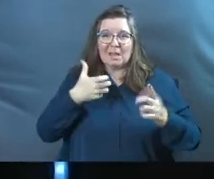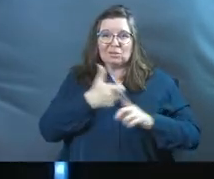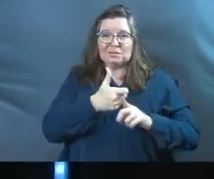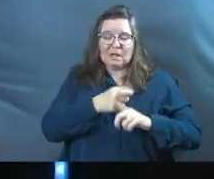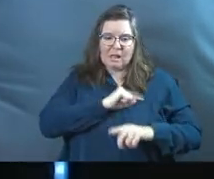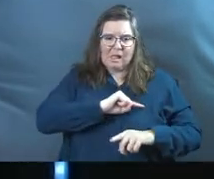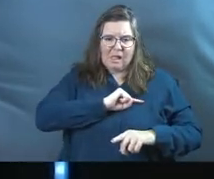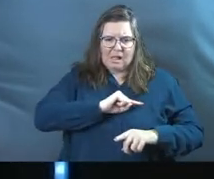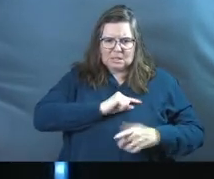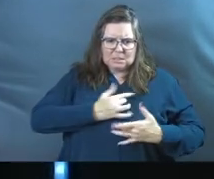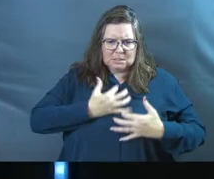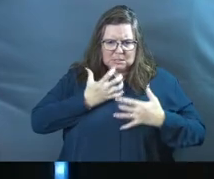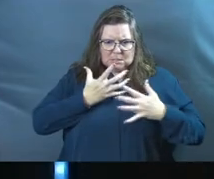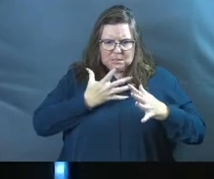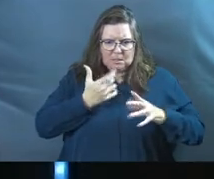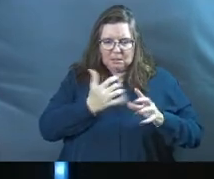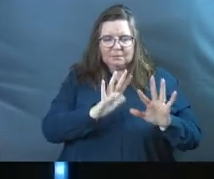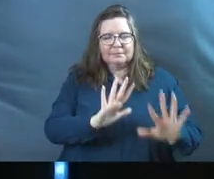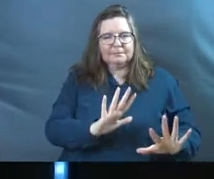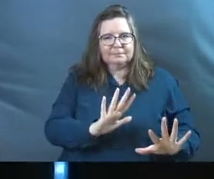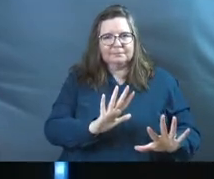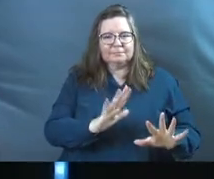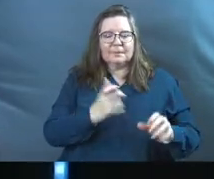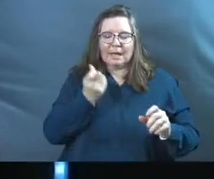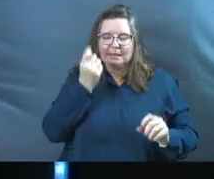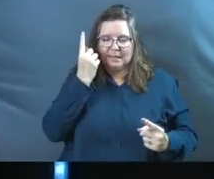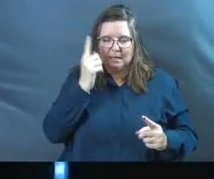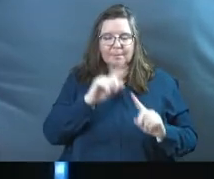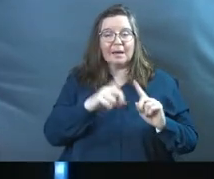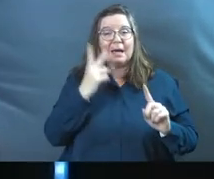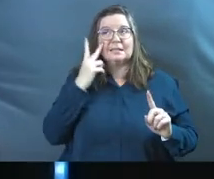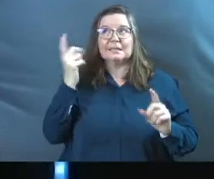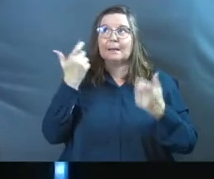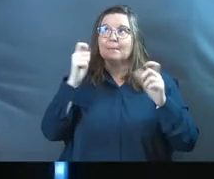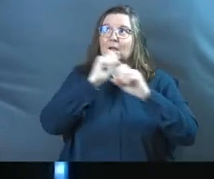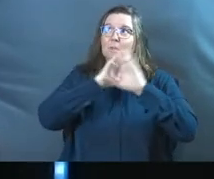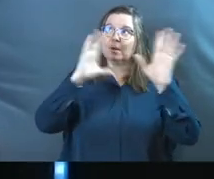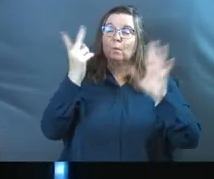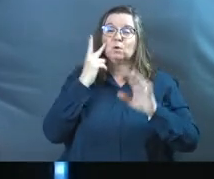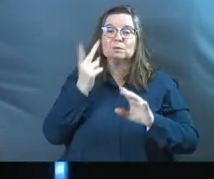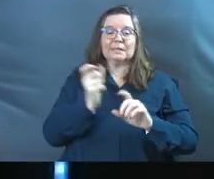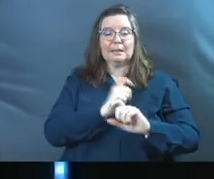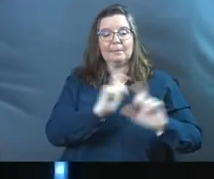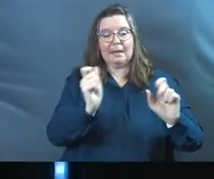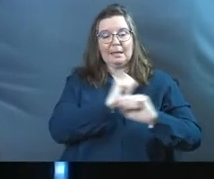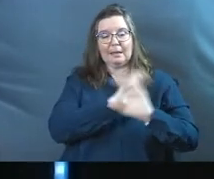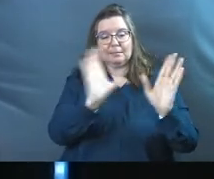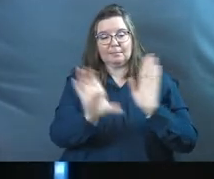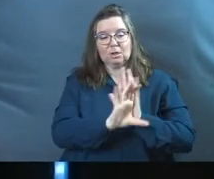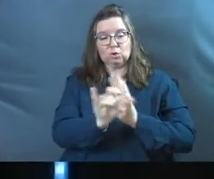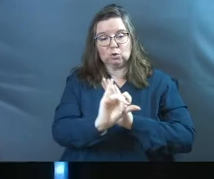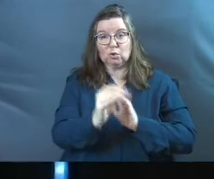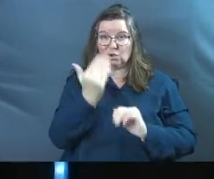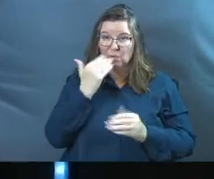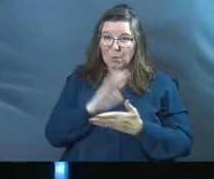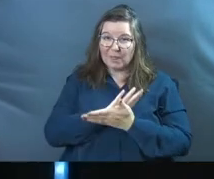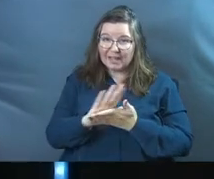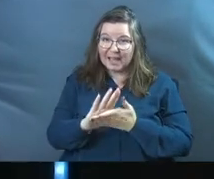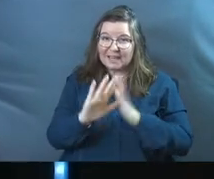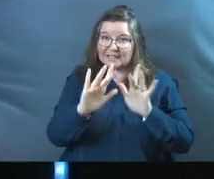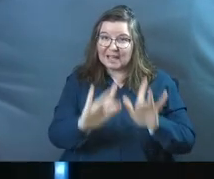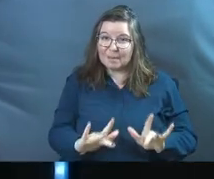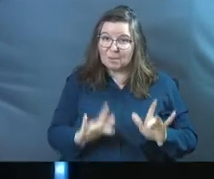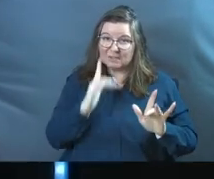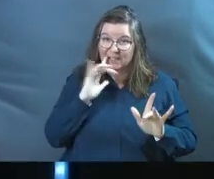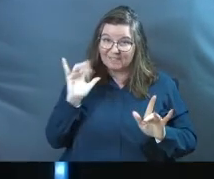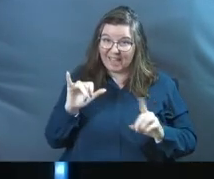at yourself for everything that you've done. I get it, but I see a bigger picture, and I'd like you to see a bigger picture too. Do you know the kindness and mercy of